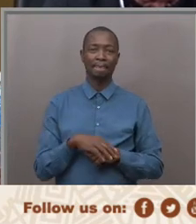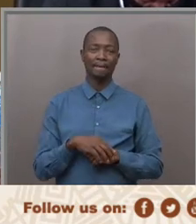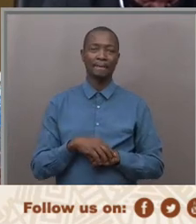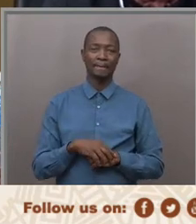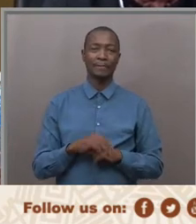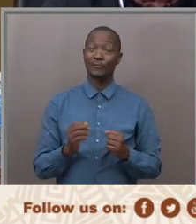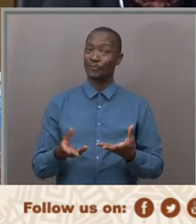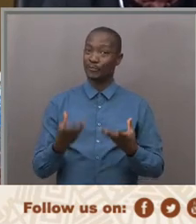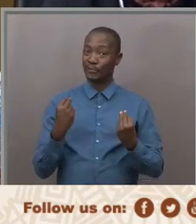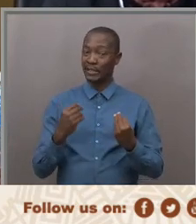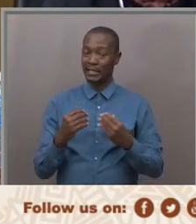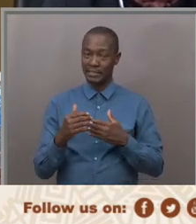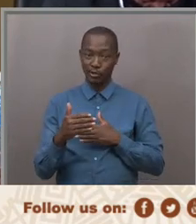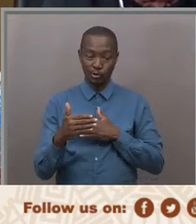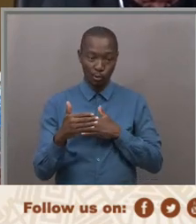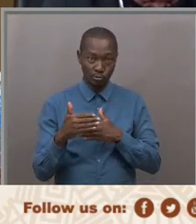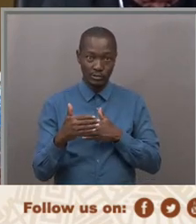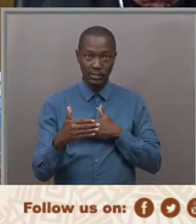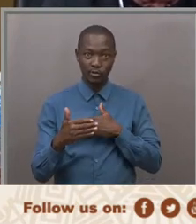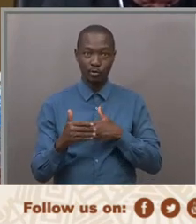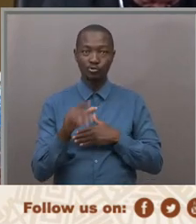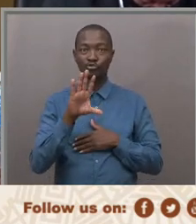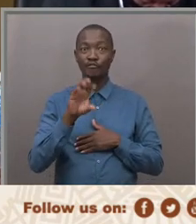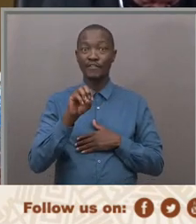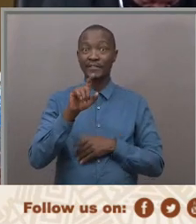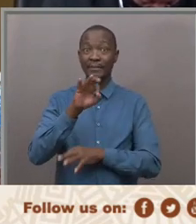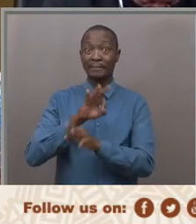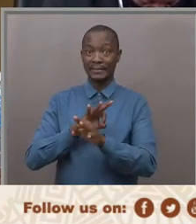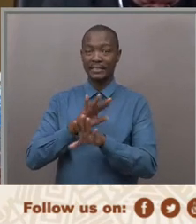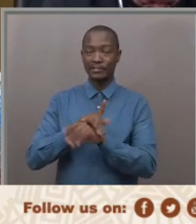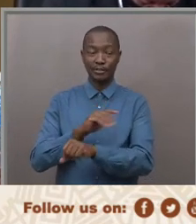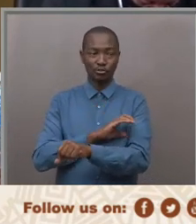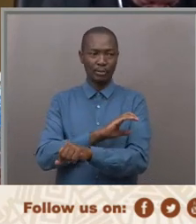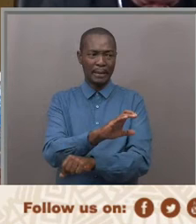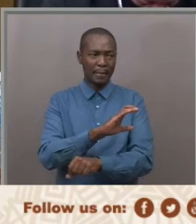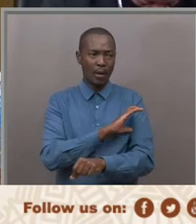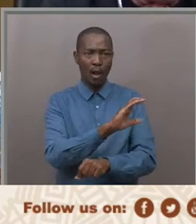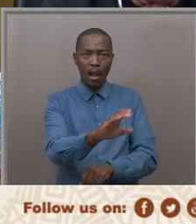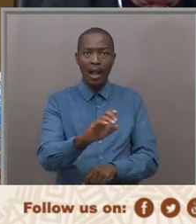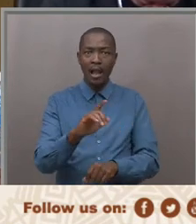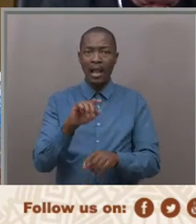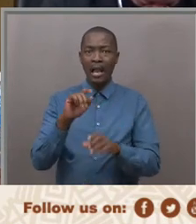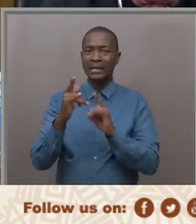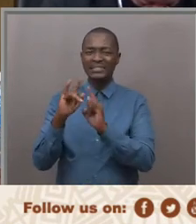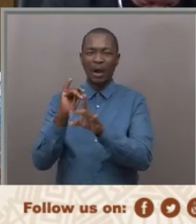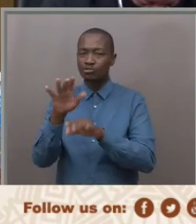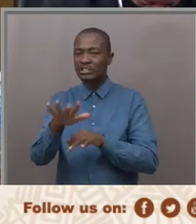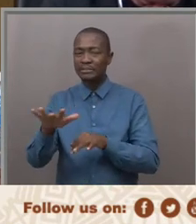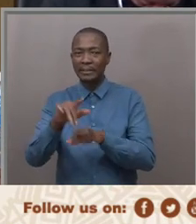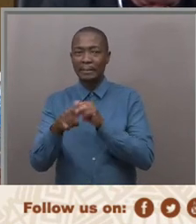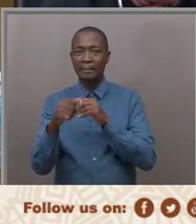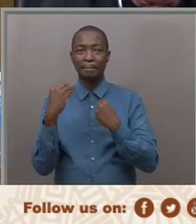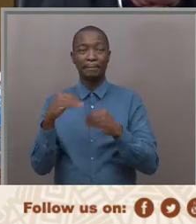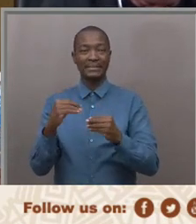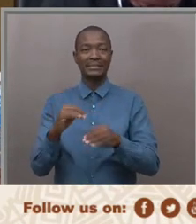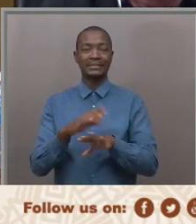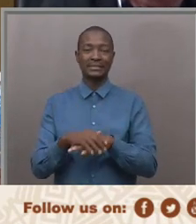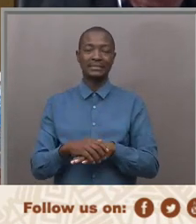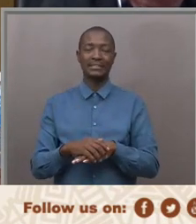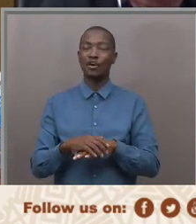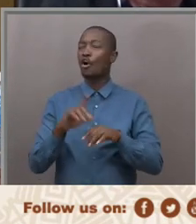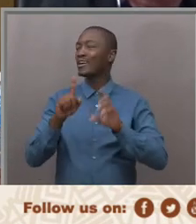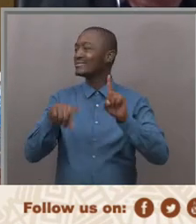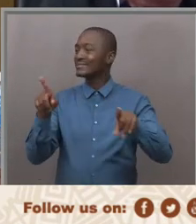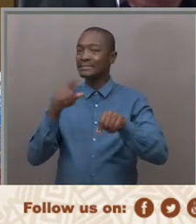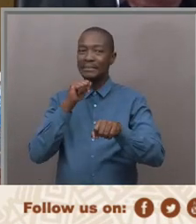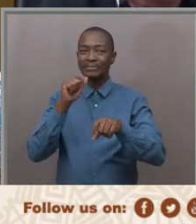We're getting close to 50% in no time to empower township businesses of all sorts, including those who are in